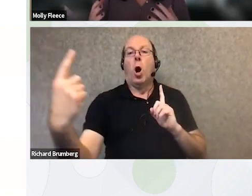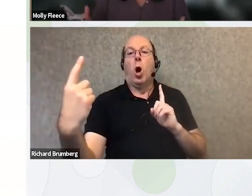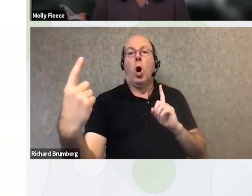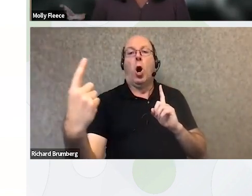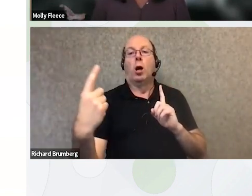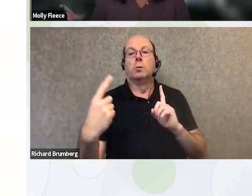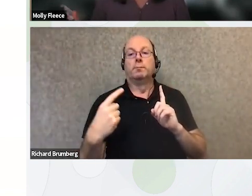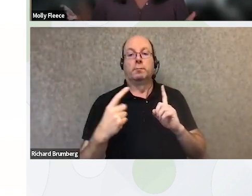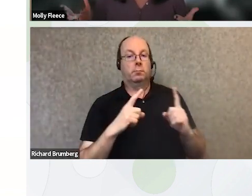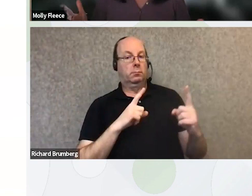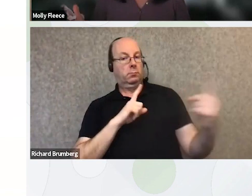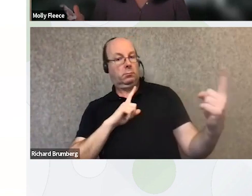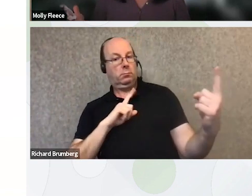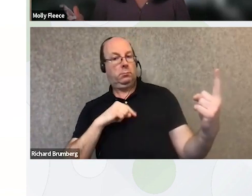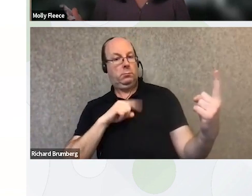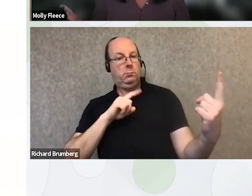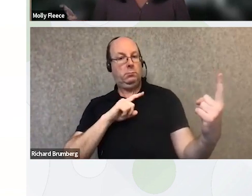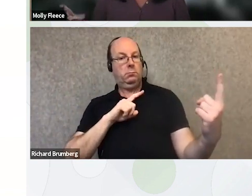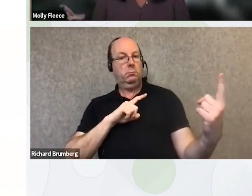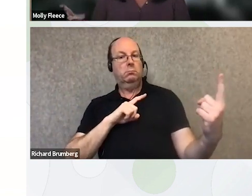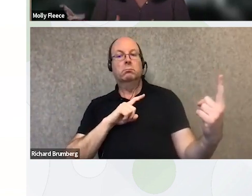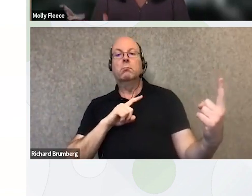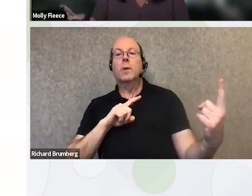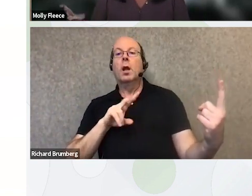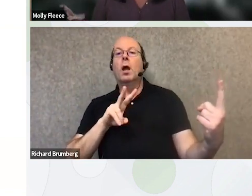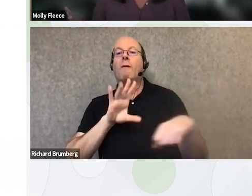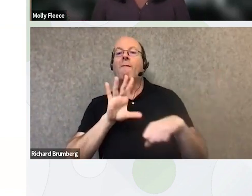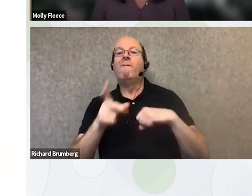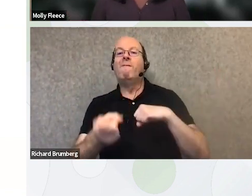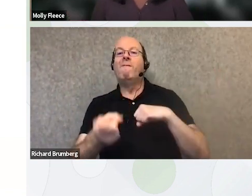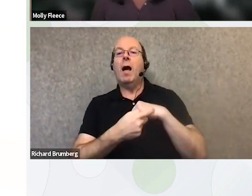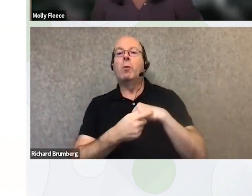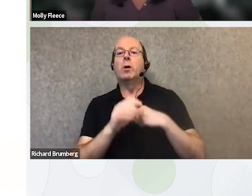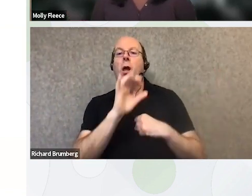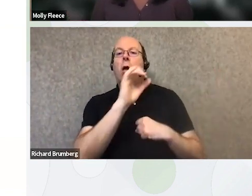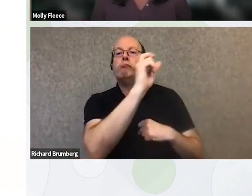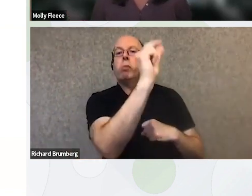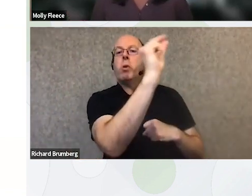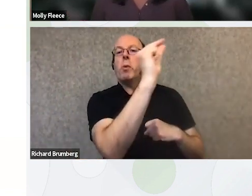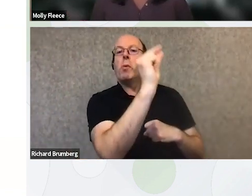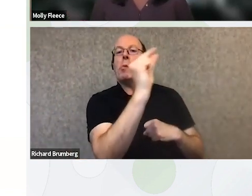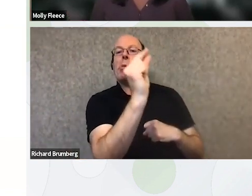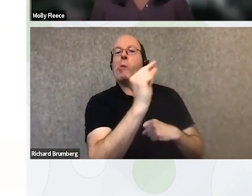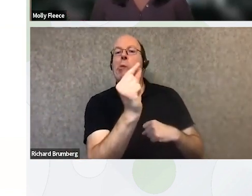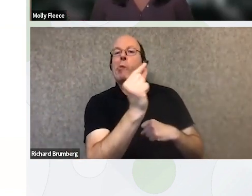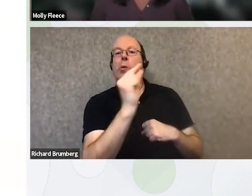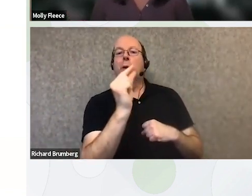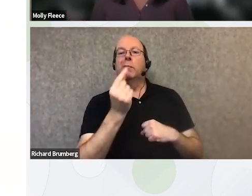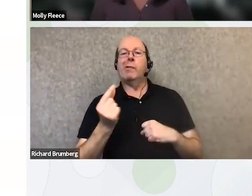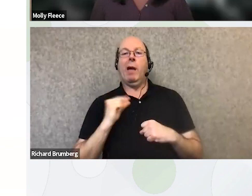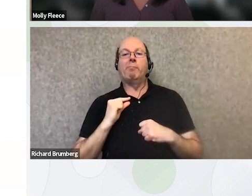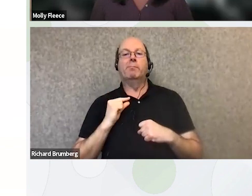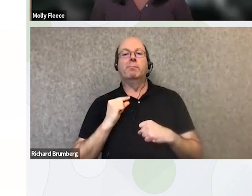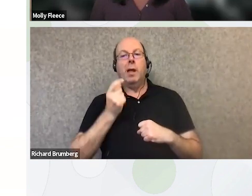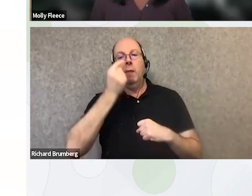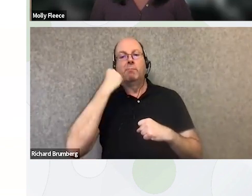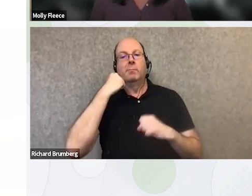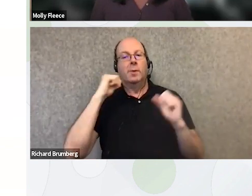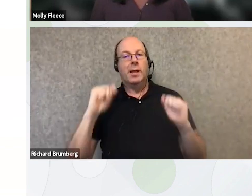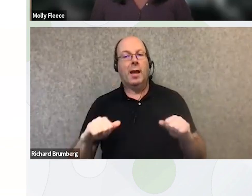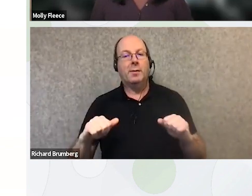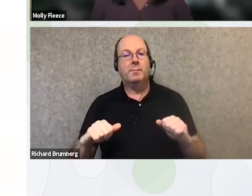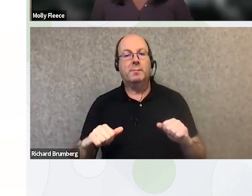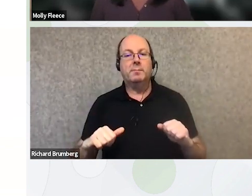through virus-laden aerosols, then they too can become sick. So thinking about this as more of